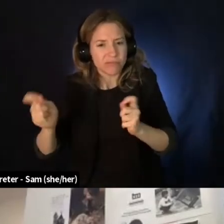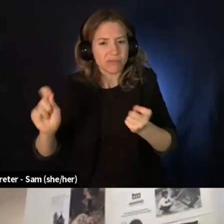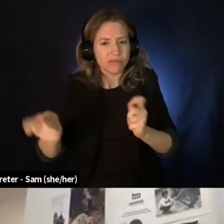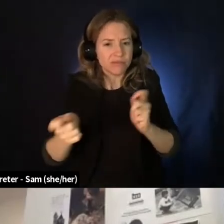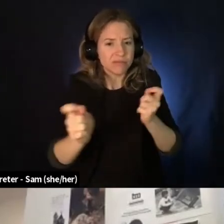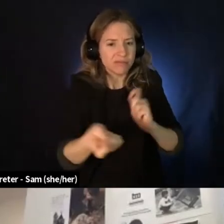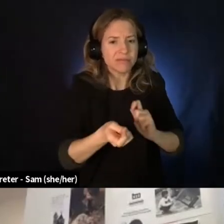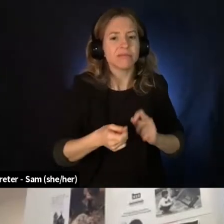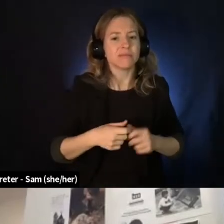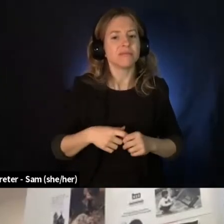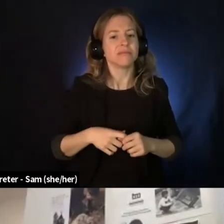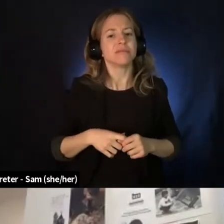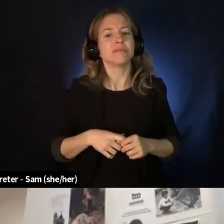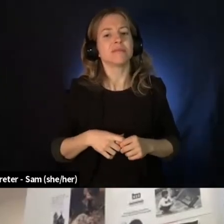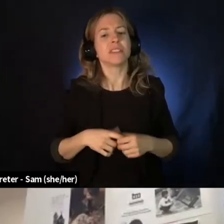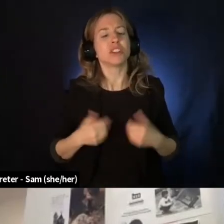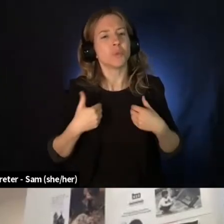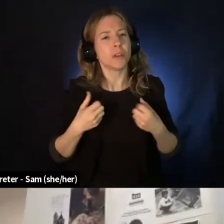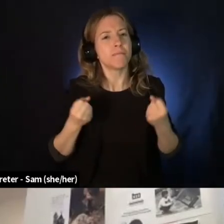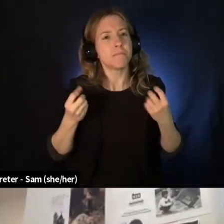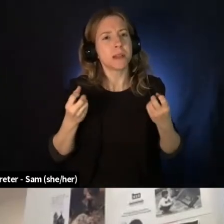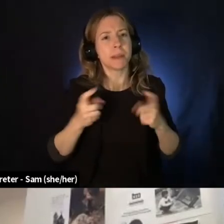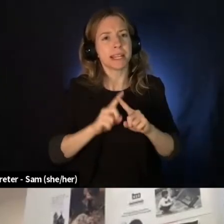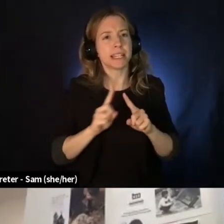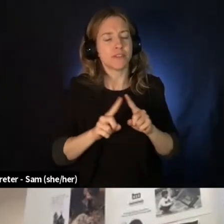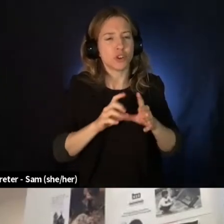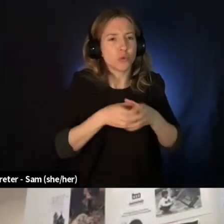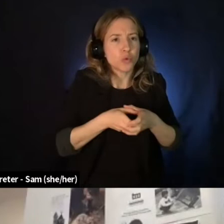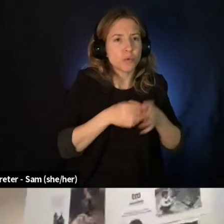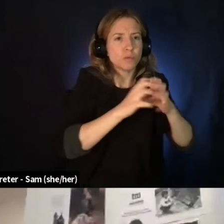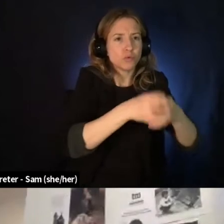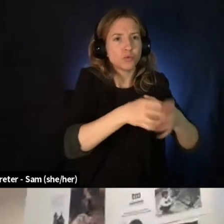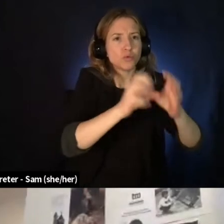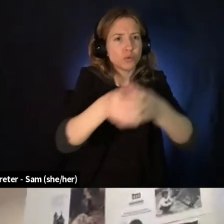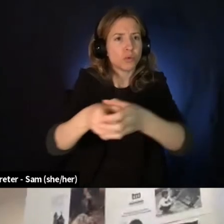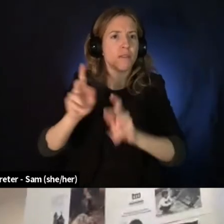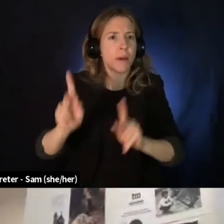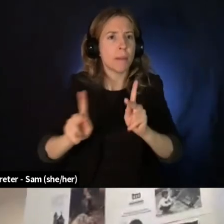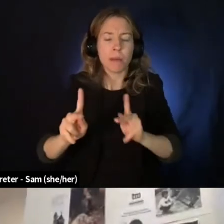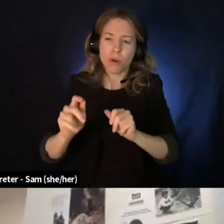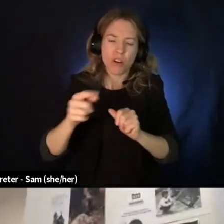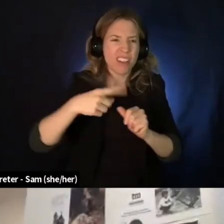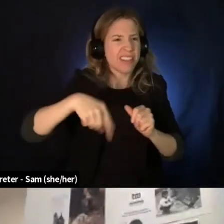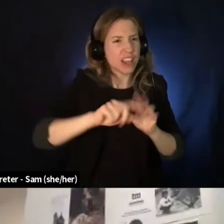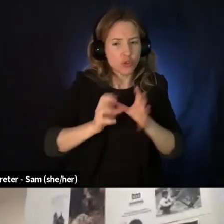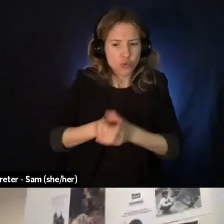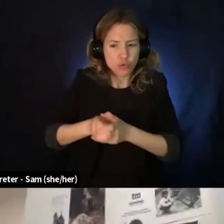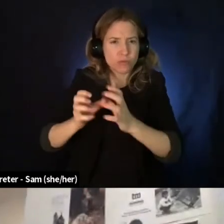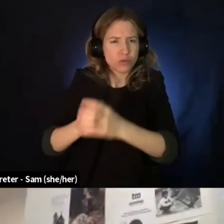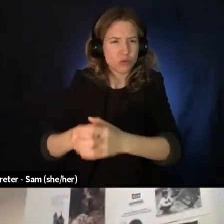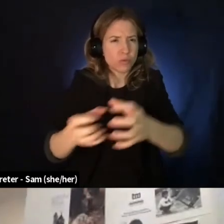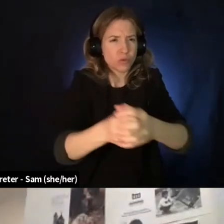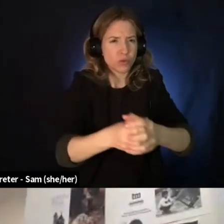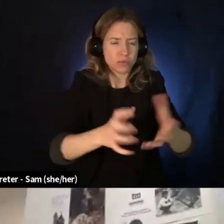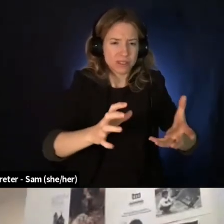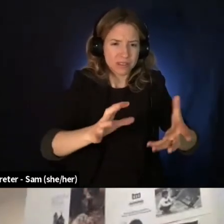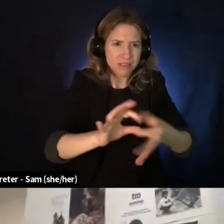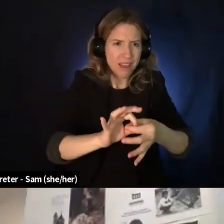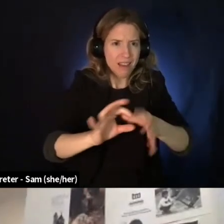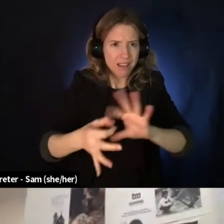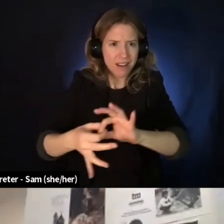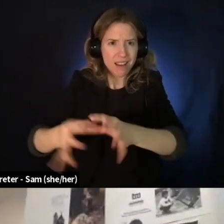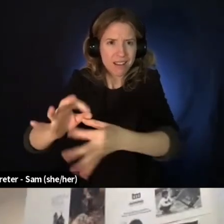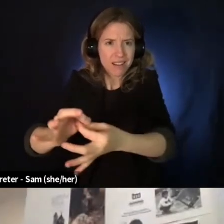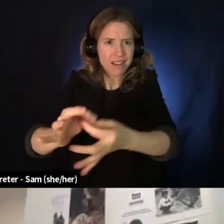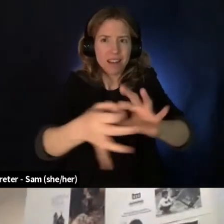different groups that came, and we had many alliances that made us a strong force on the East Coast. I